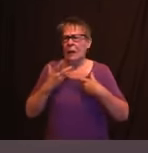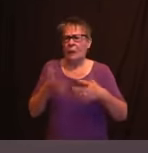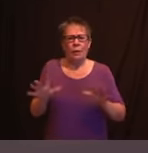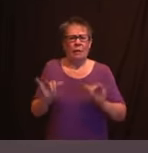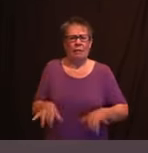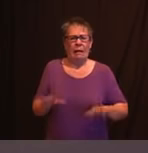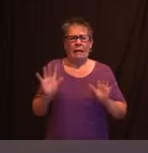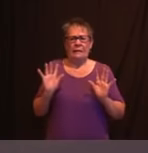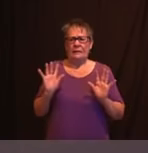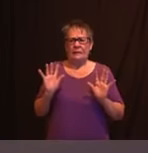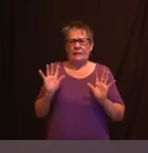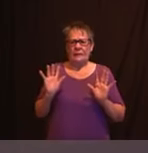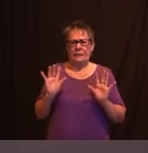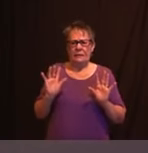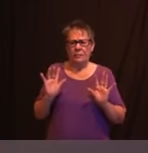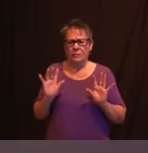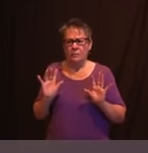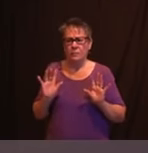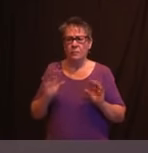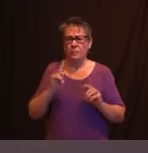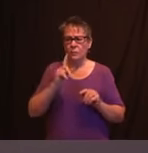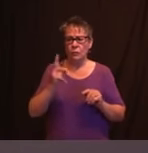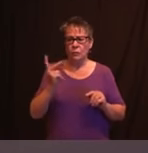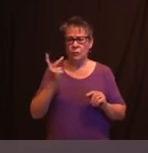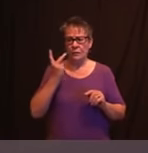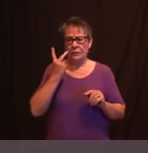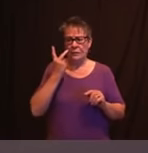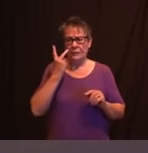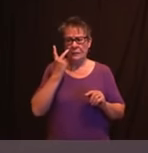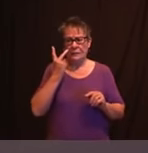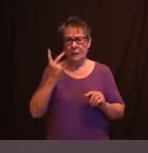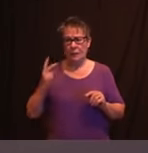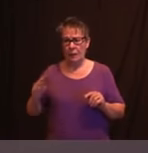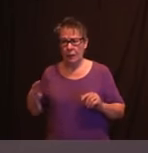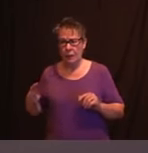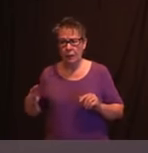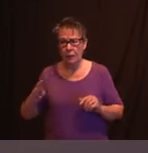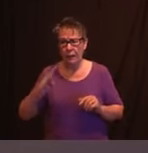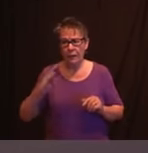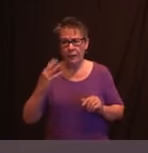this I think it was March 21st. So that was my bad. Thank you for